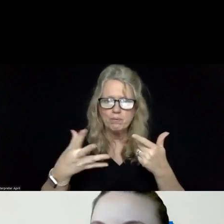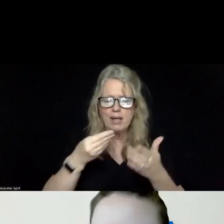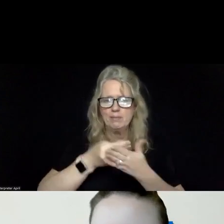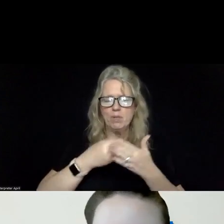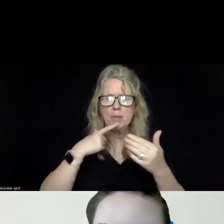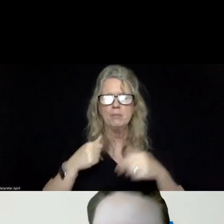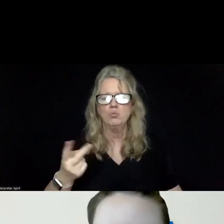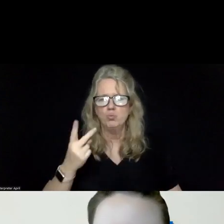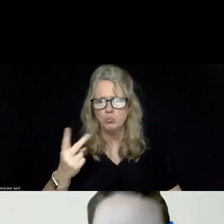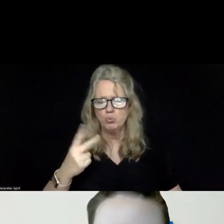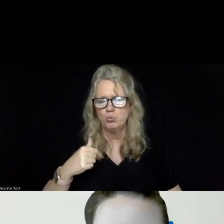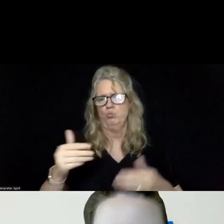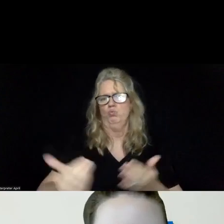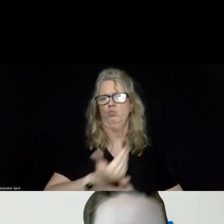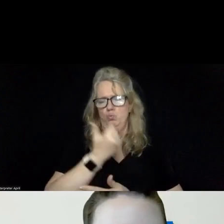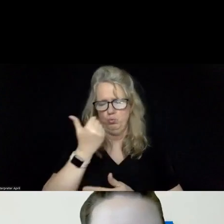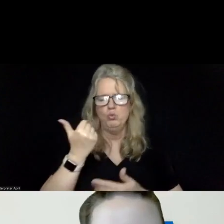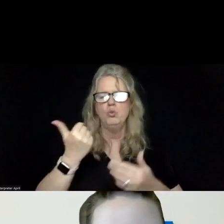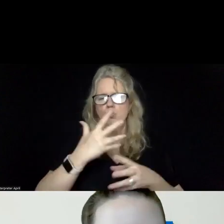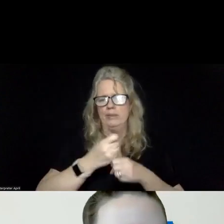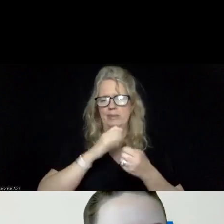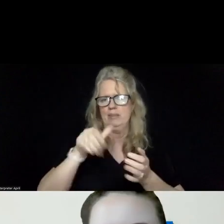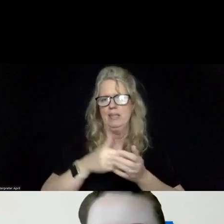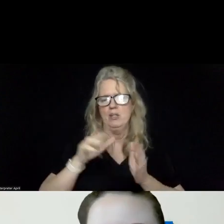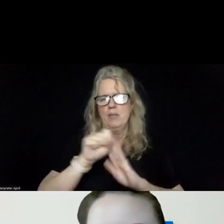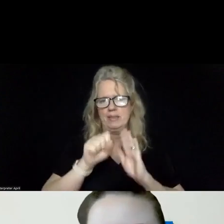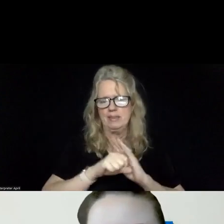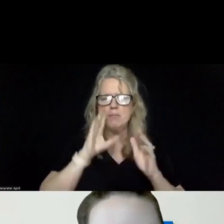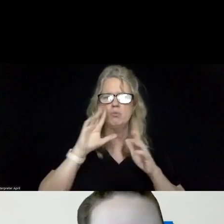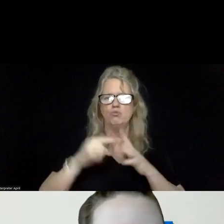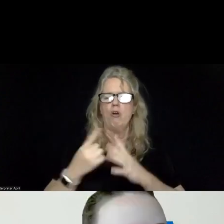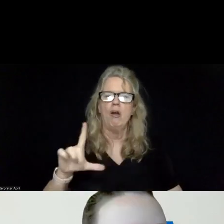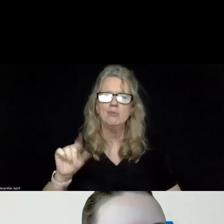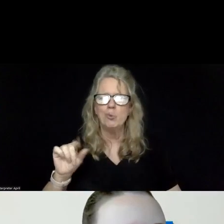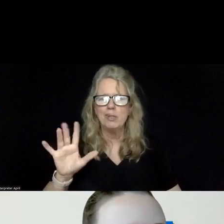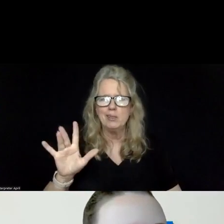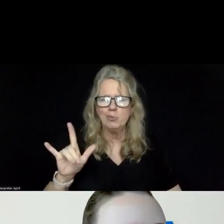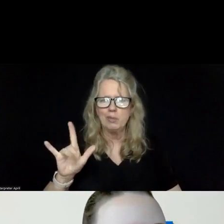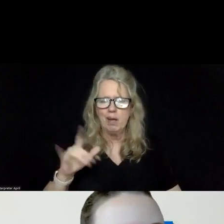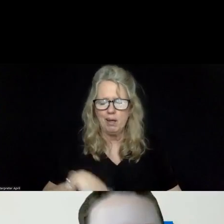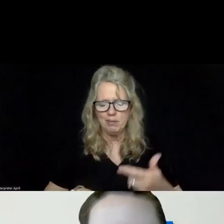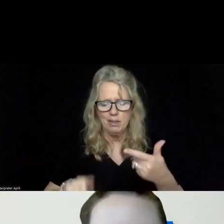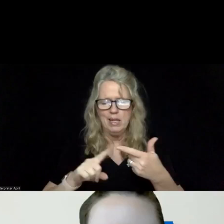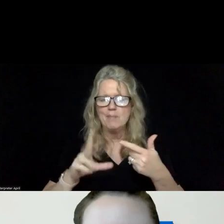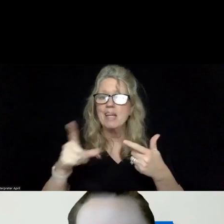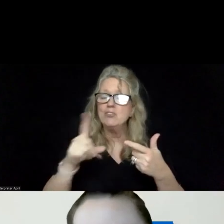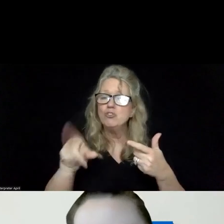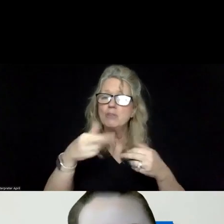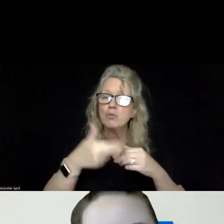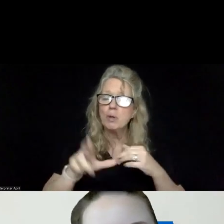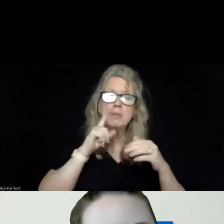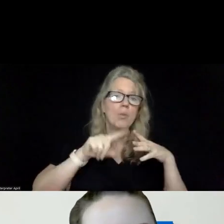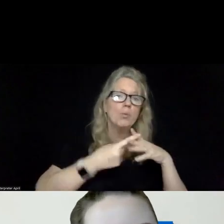two new crisis receiving centers in the state that will get started in 2025. Just for reference, the